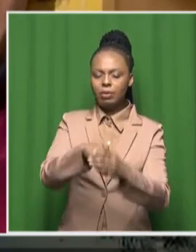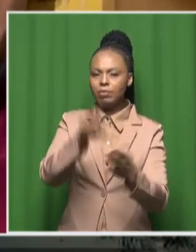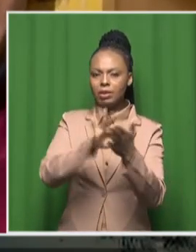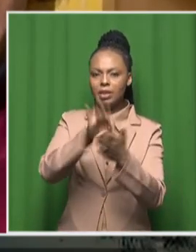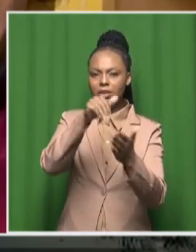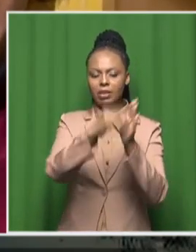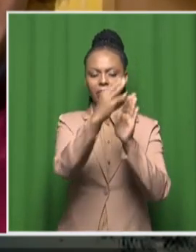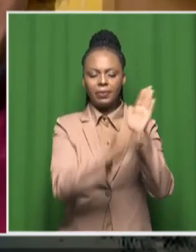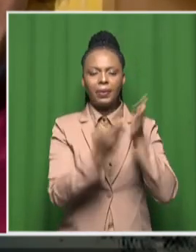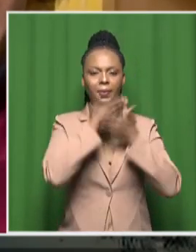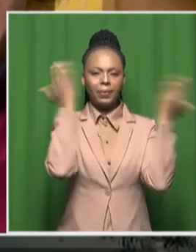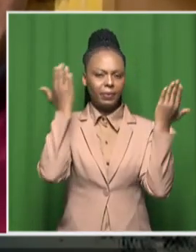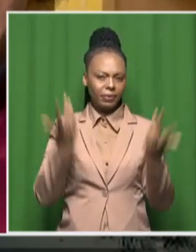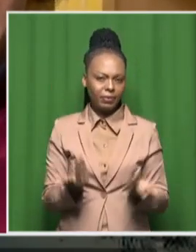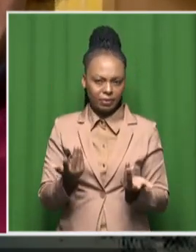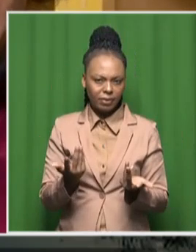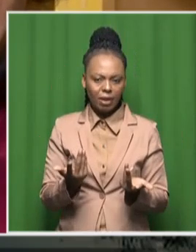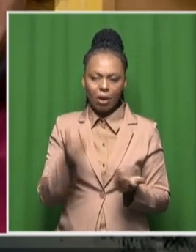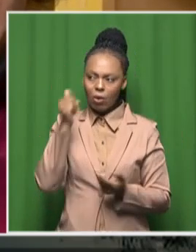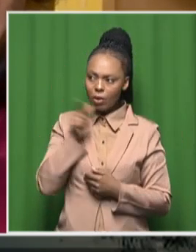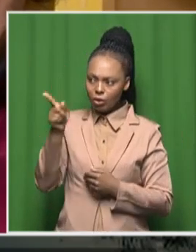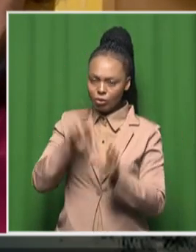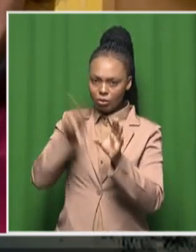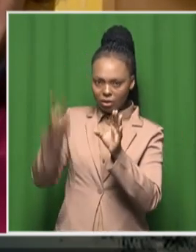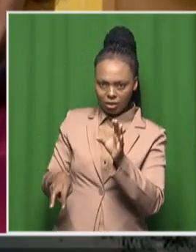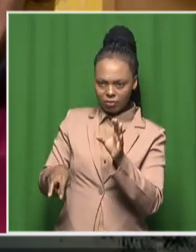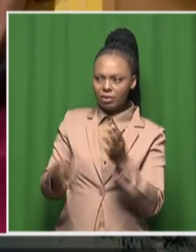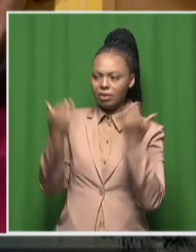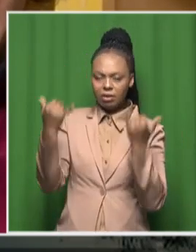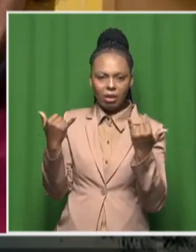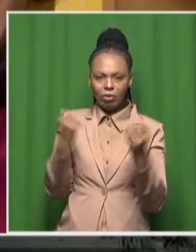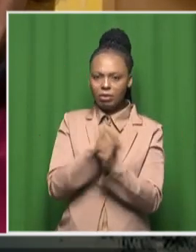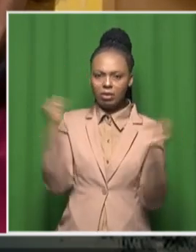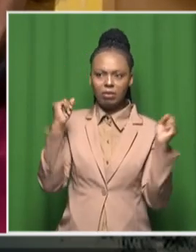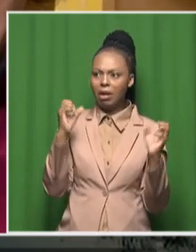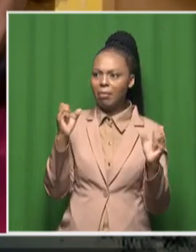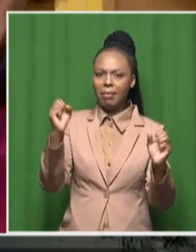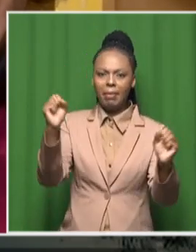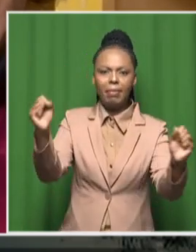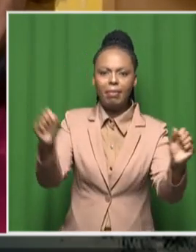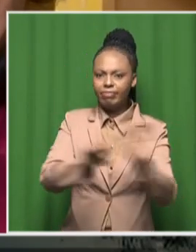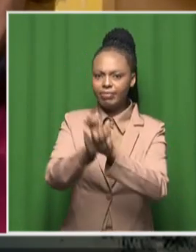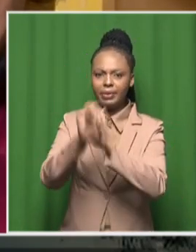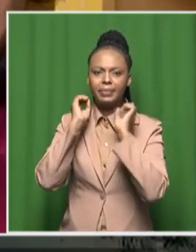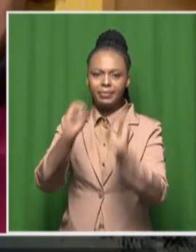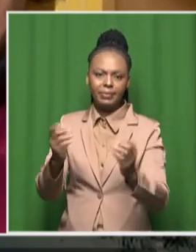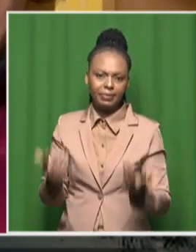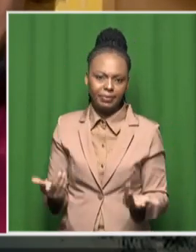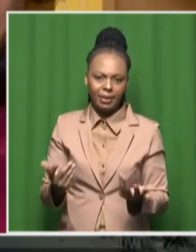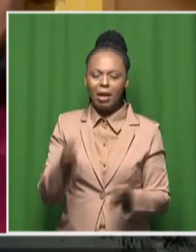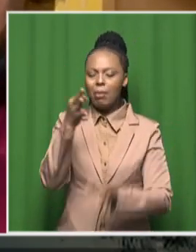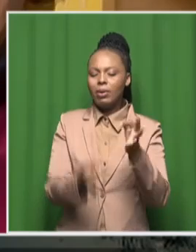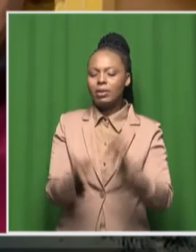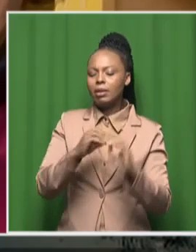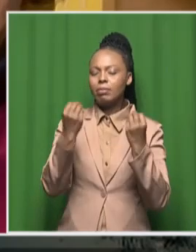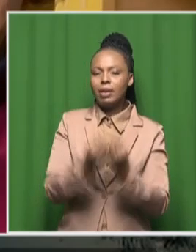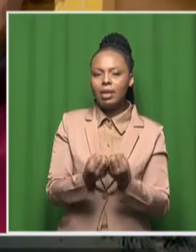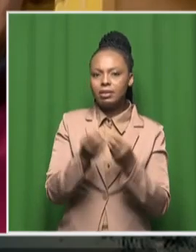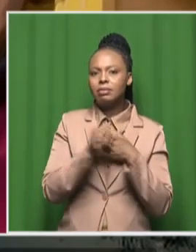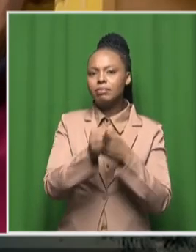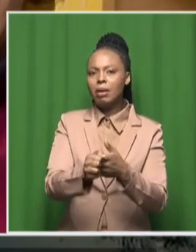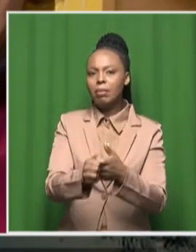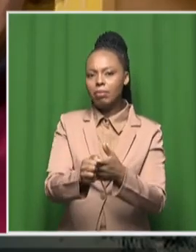was heard of the party since you left. And I suppose the broader discussion here is the sustenance of political parties founded by women. Case in point, of course, is